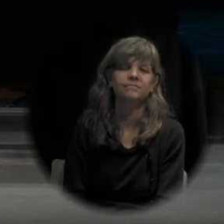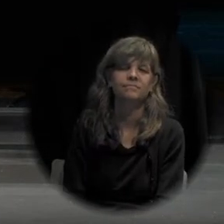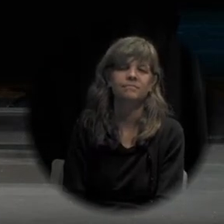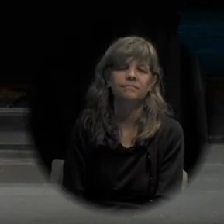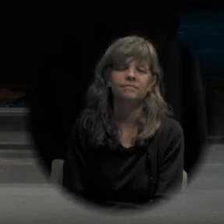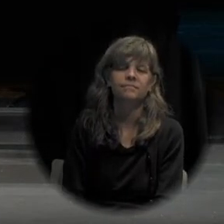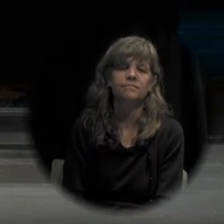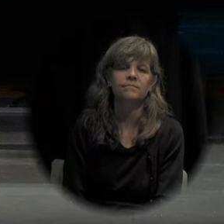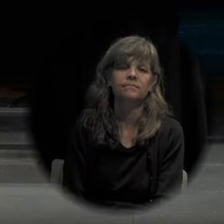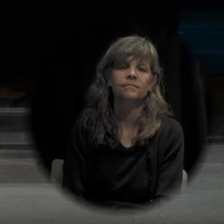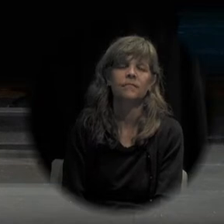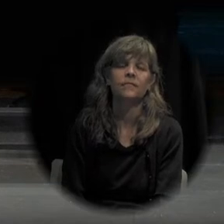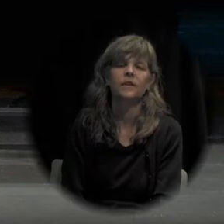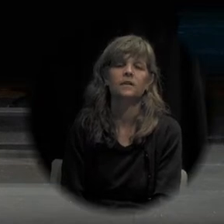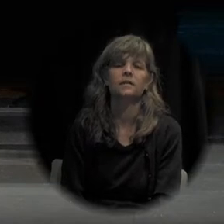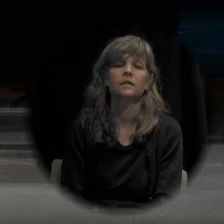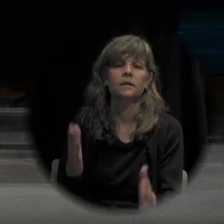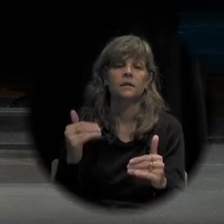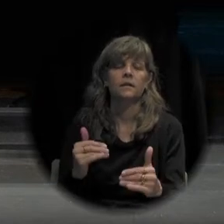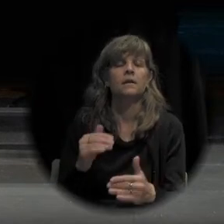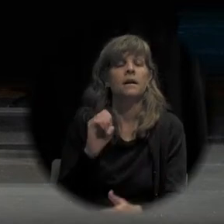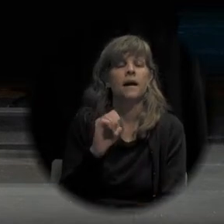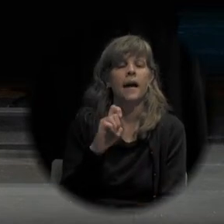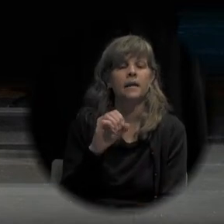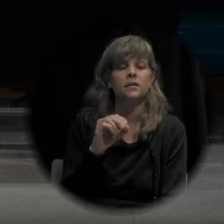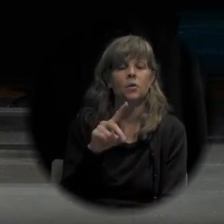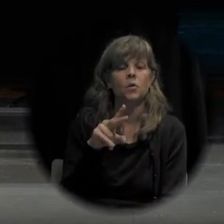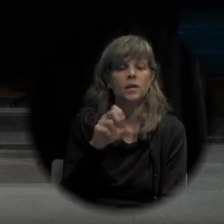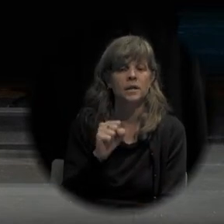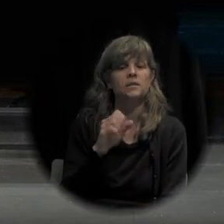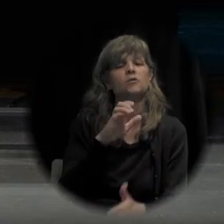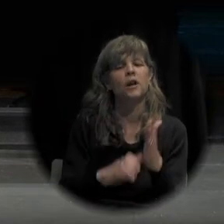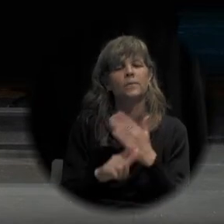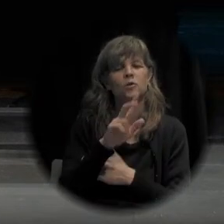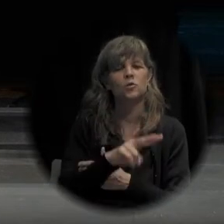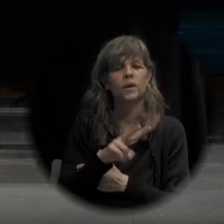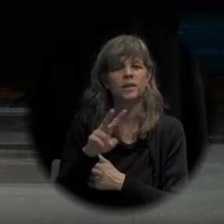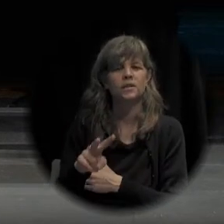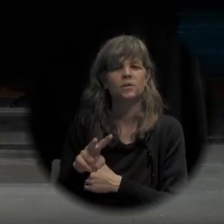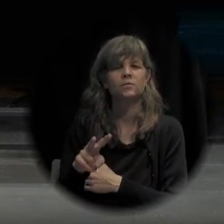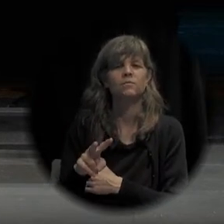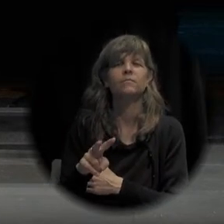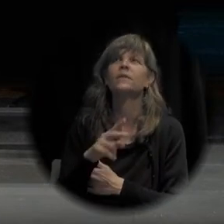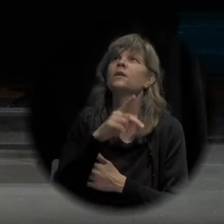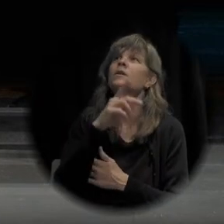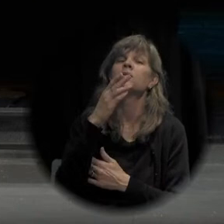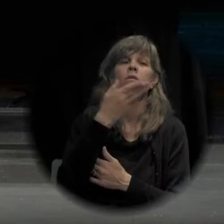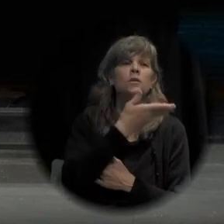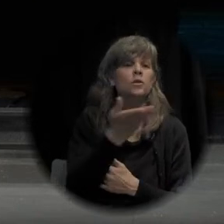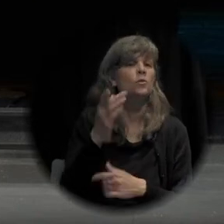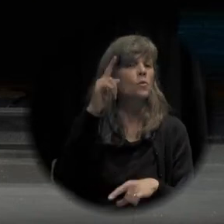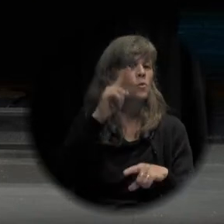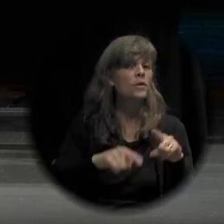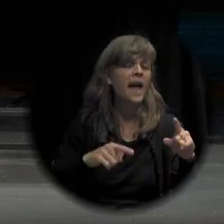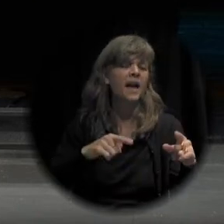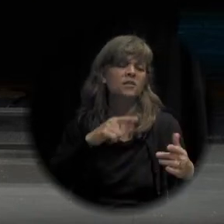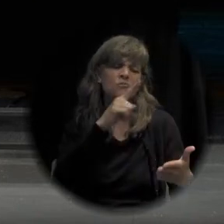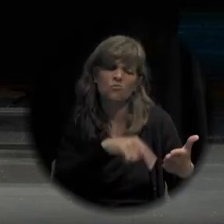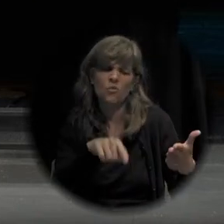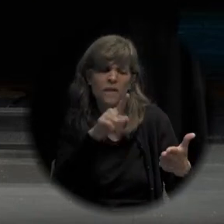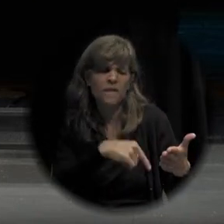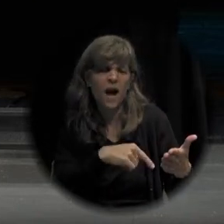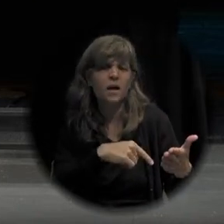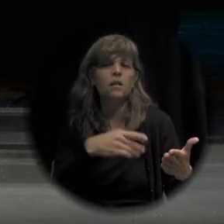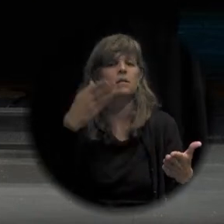we see this statement, you shall not revile God, nor curse a ruler of your people. Notice how they